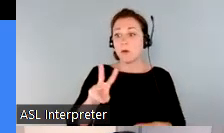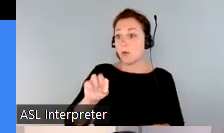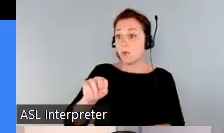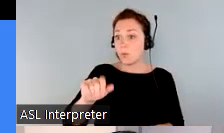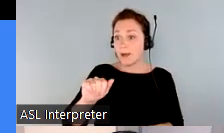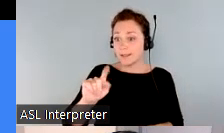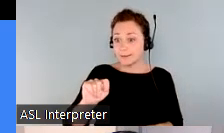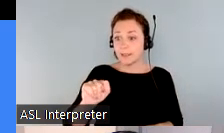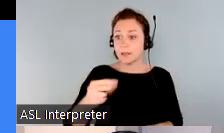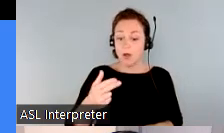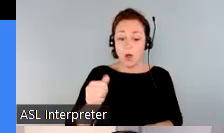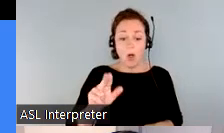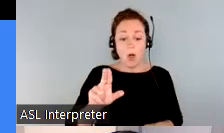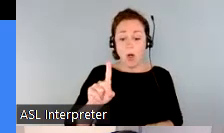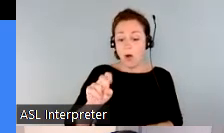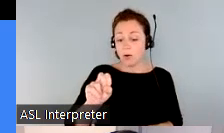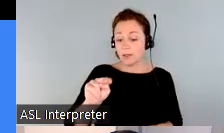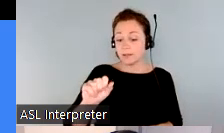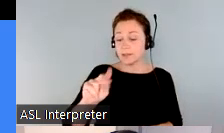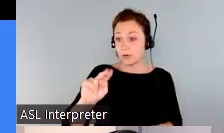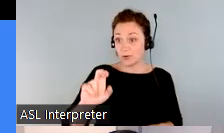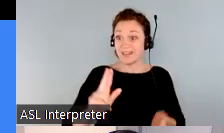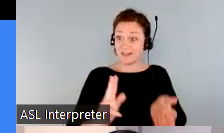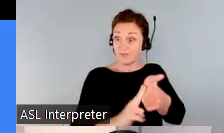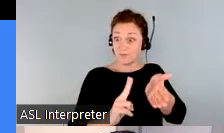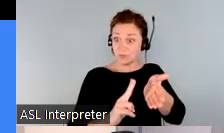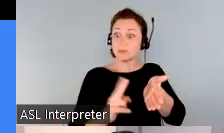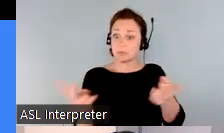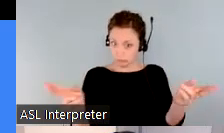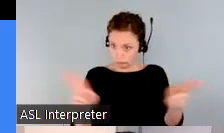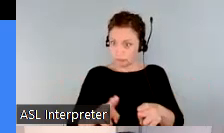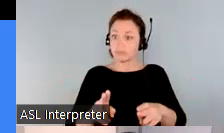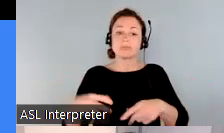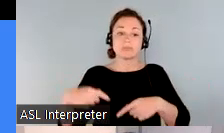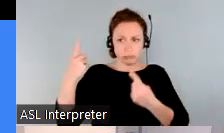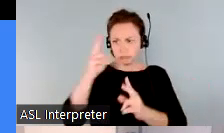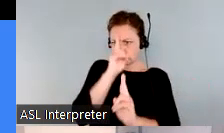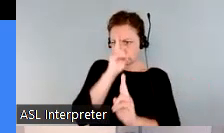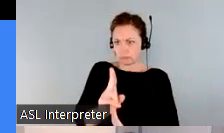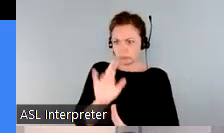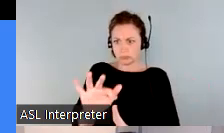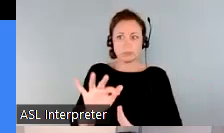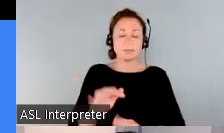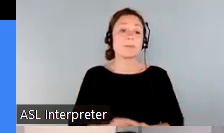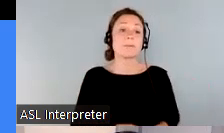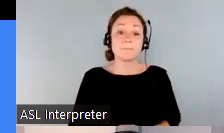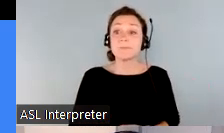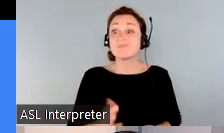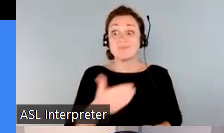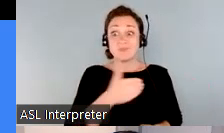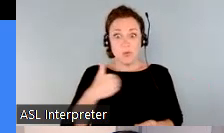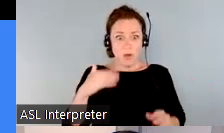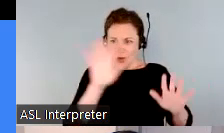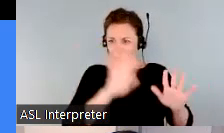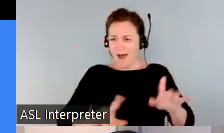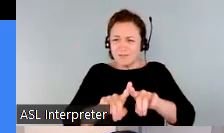the Haudenosaunee Confederacy who have lived in this territory. Toronto is also home to many Indigenous